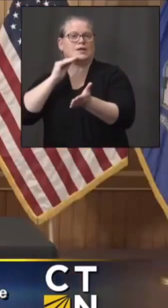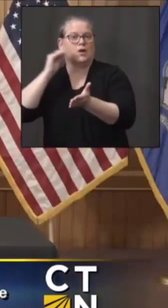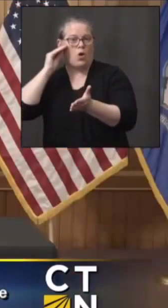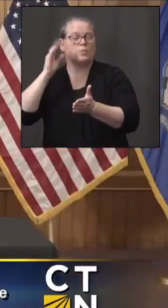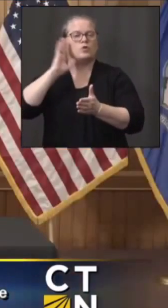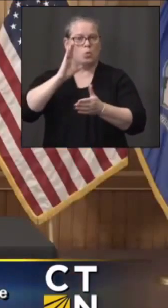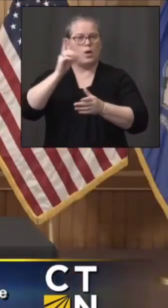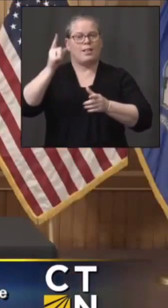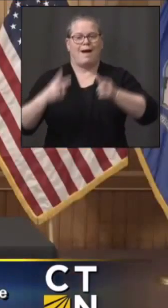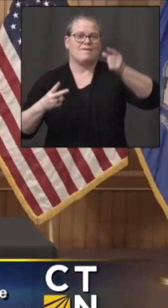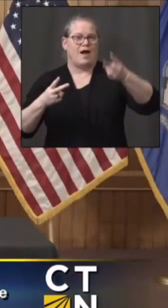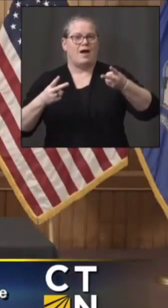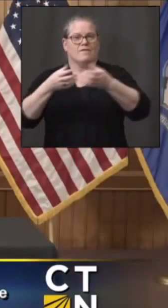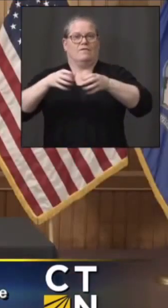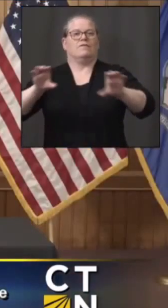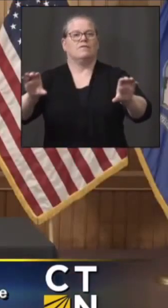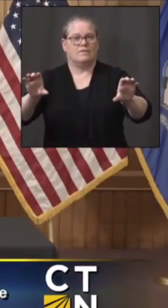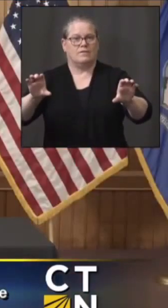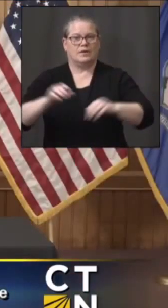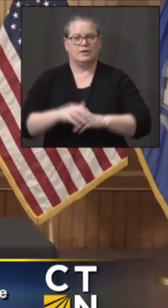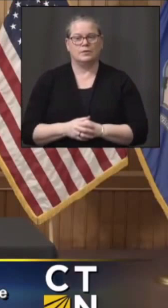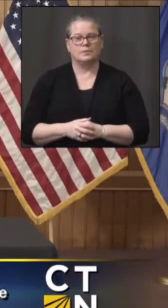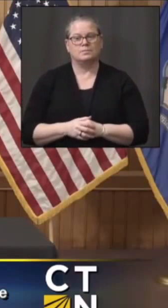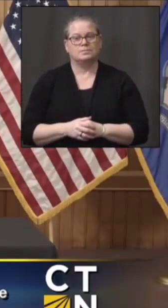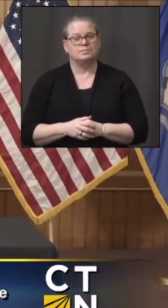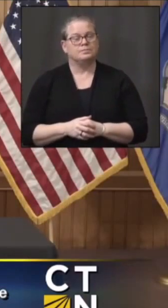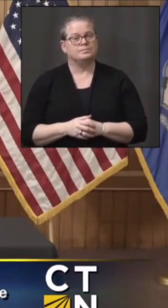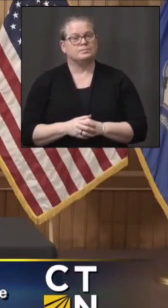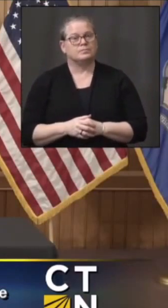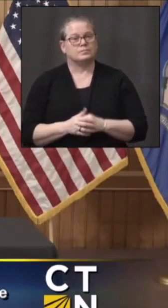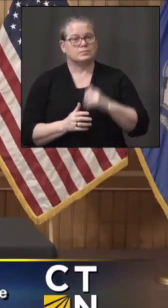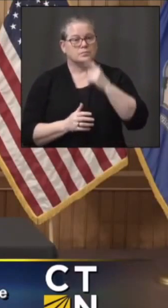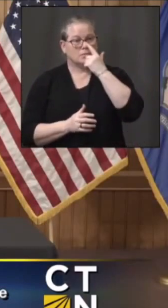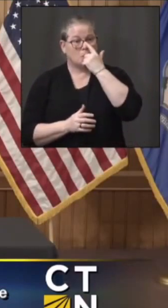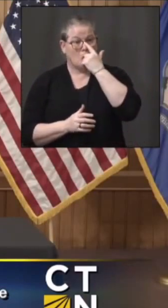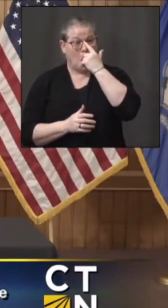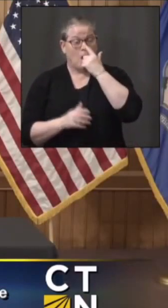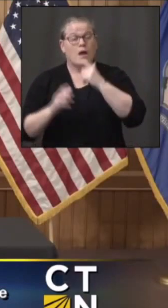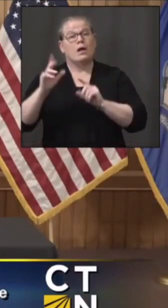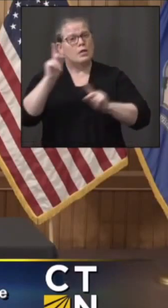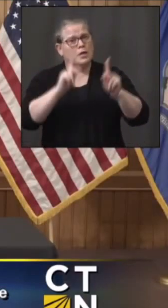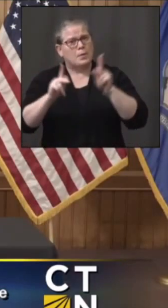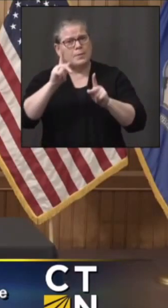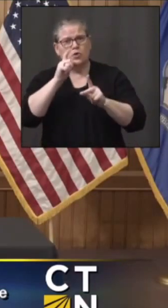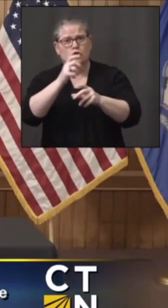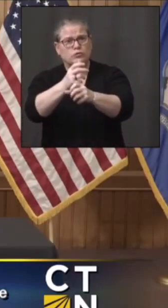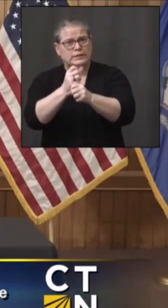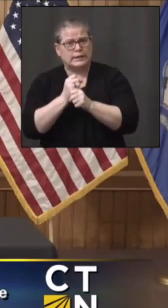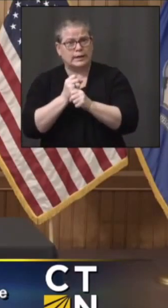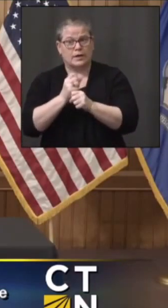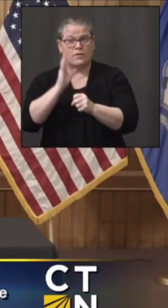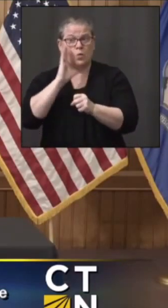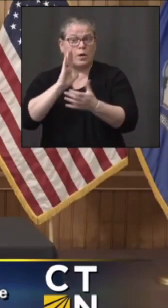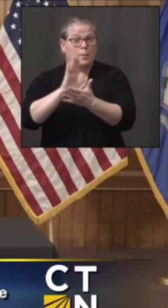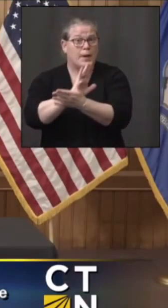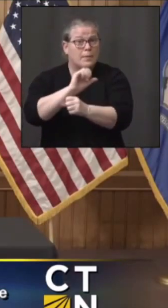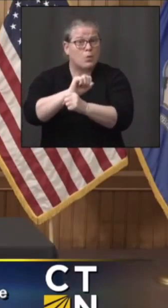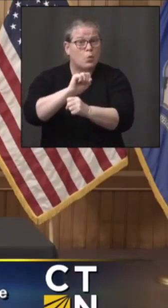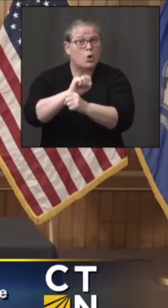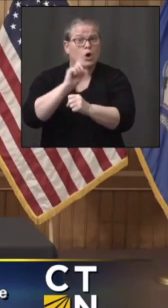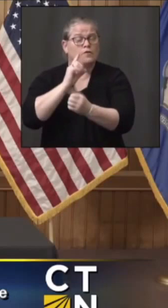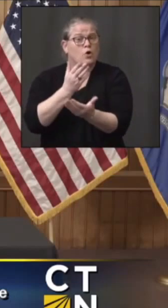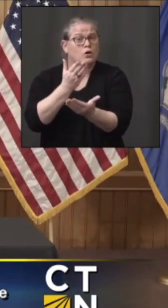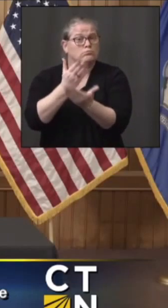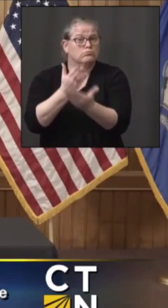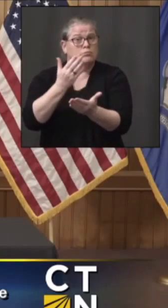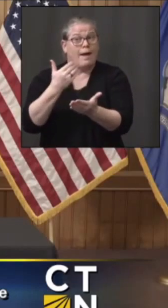And the people who are going to be receiving these doses, are they going to be given any type of paperwork that will signify that they have received the vaccine in case